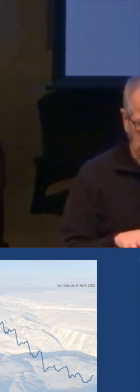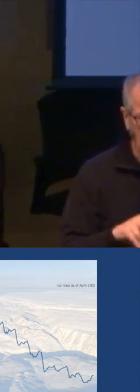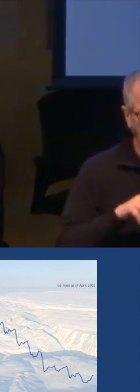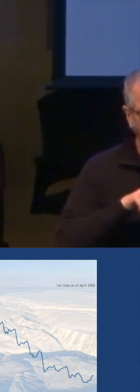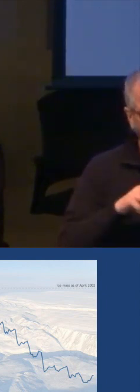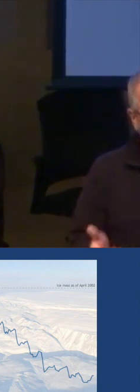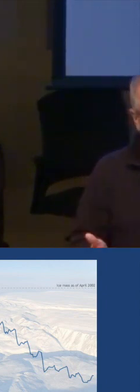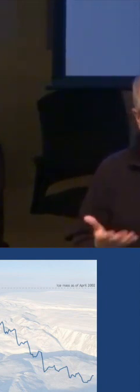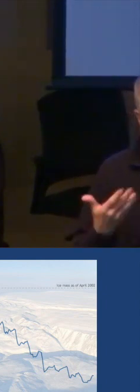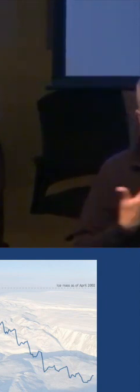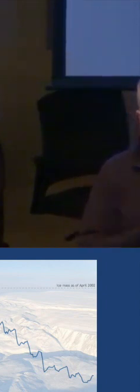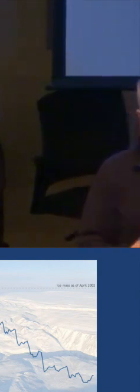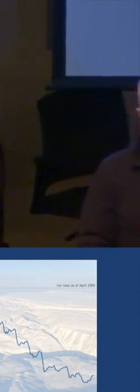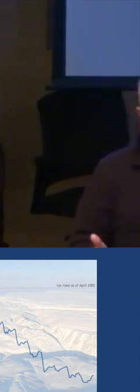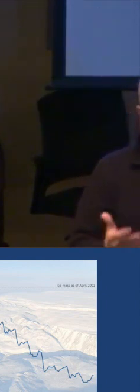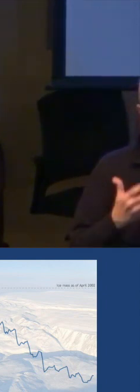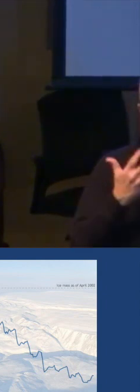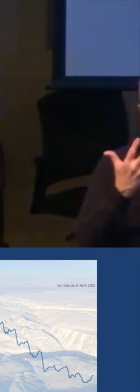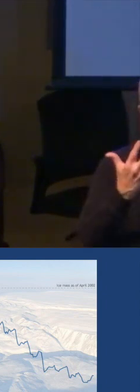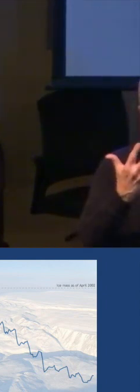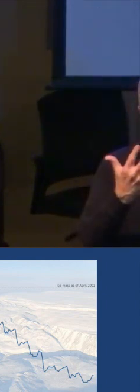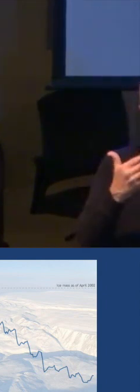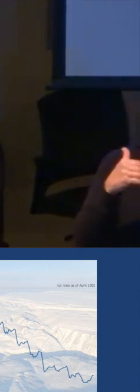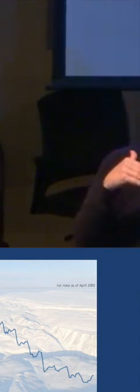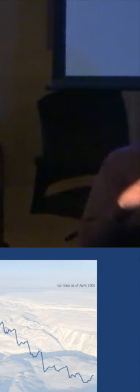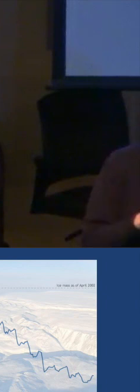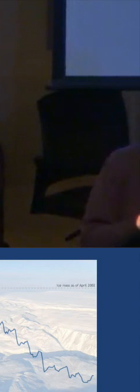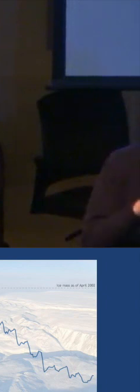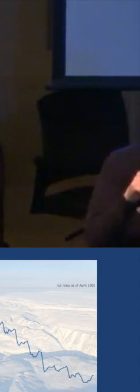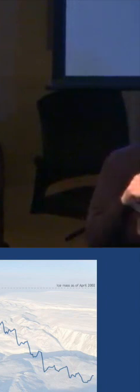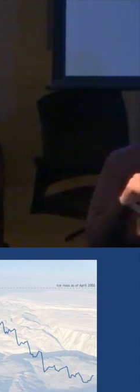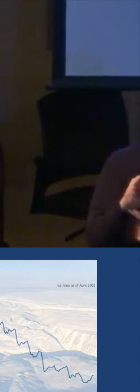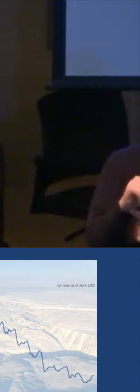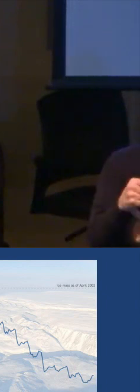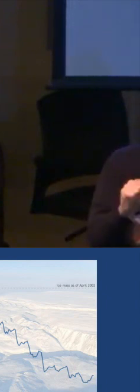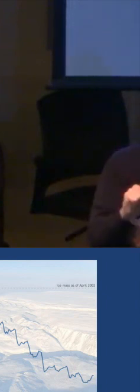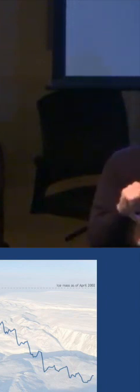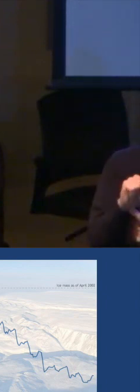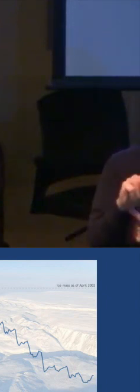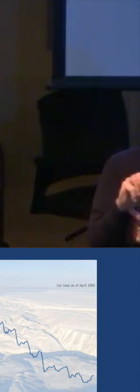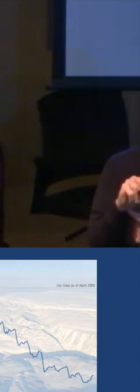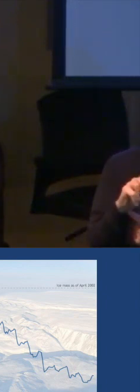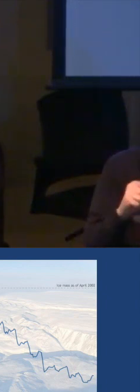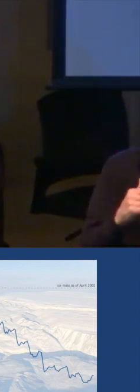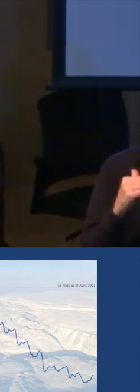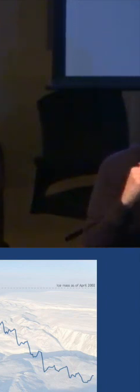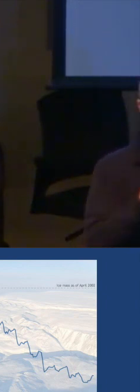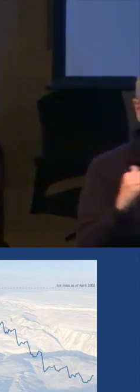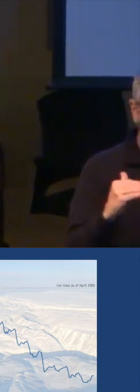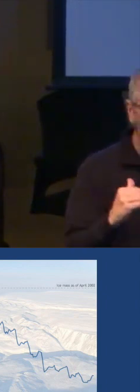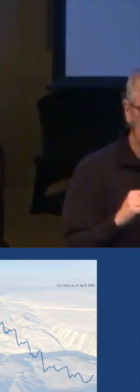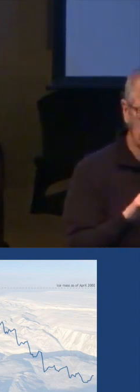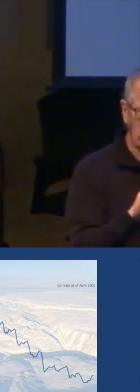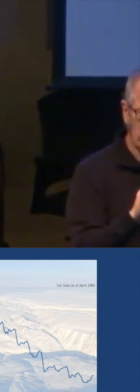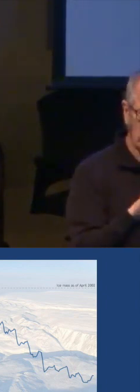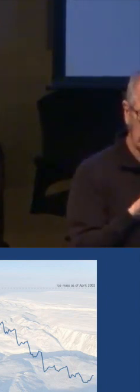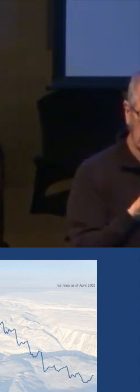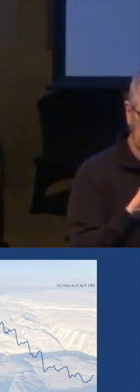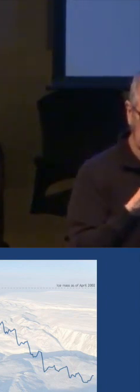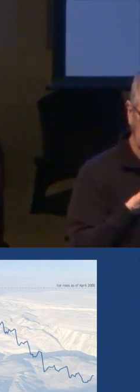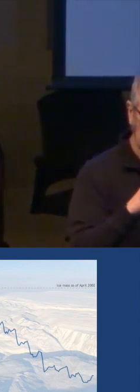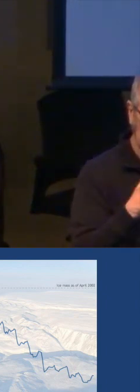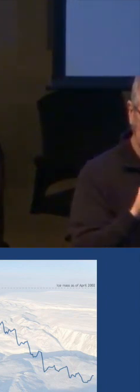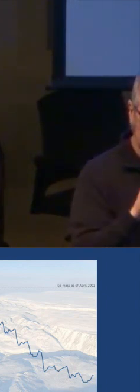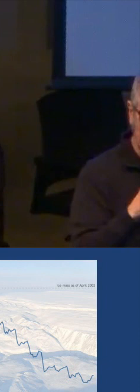of Lake Michigan. Greenland alone, because it's lost ice water that was on land and is now in the